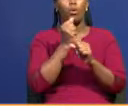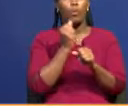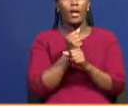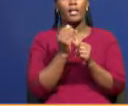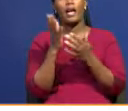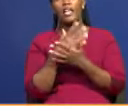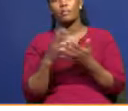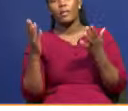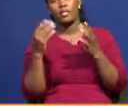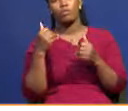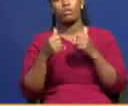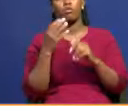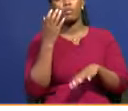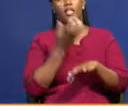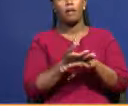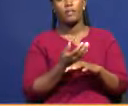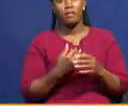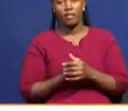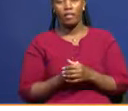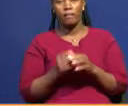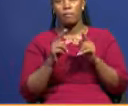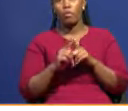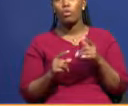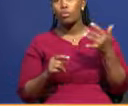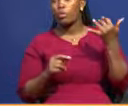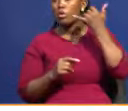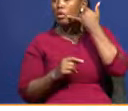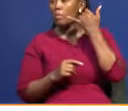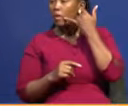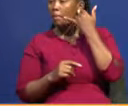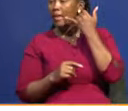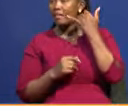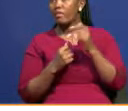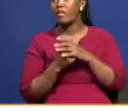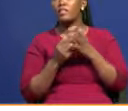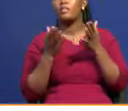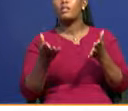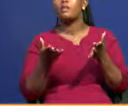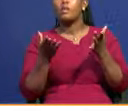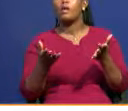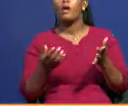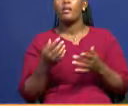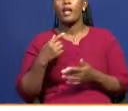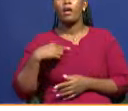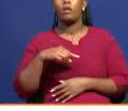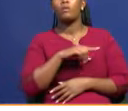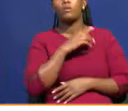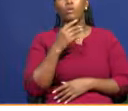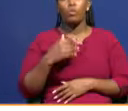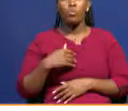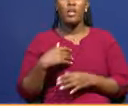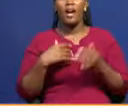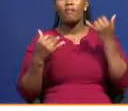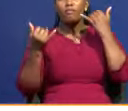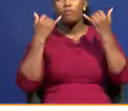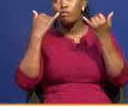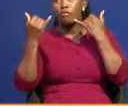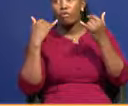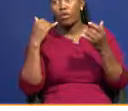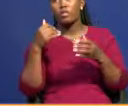livelihoods becomes difficult. Mobile phones. Today we have the phones that are paid